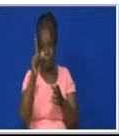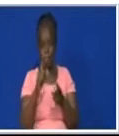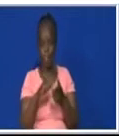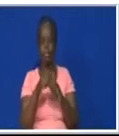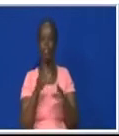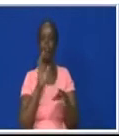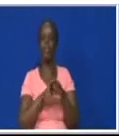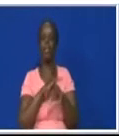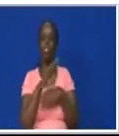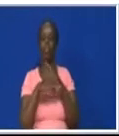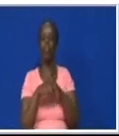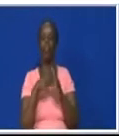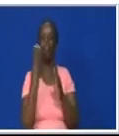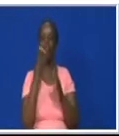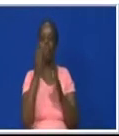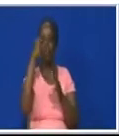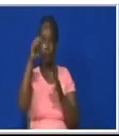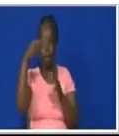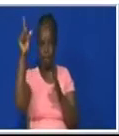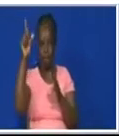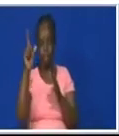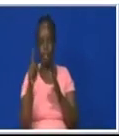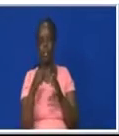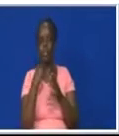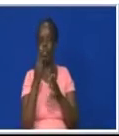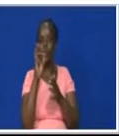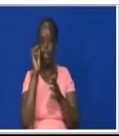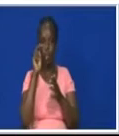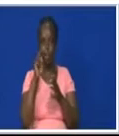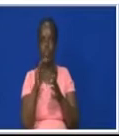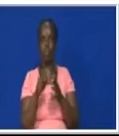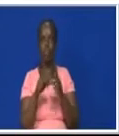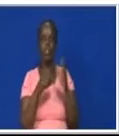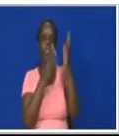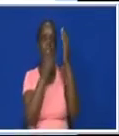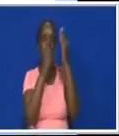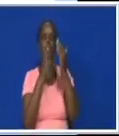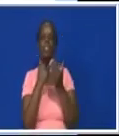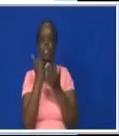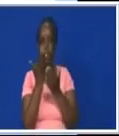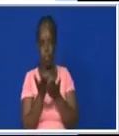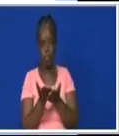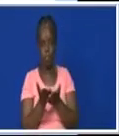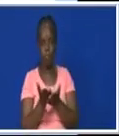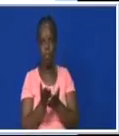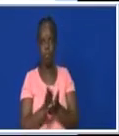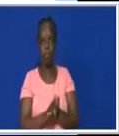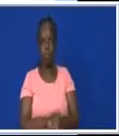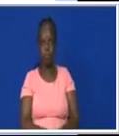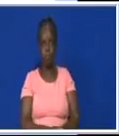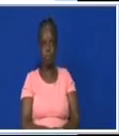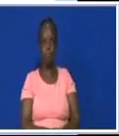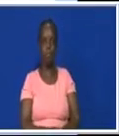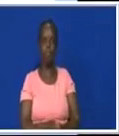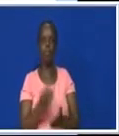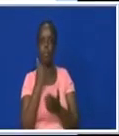you get the total of 4 marks. So let's look at the expected responses. So